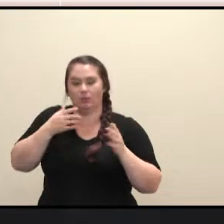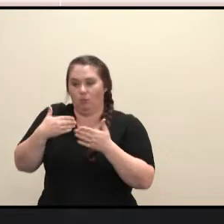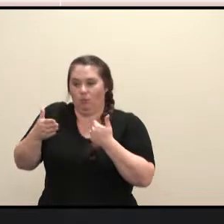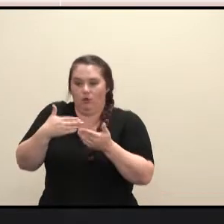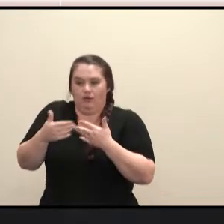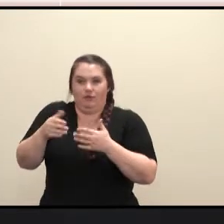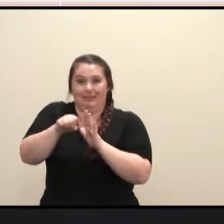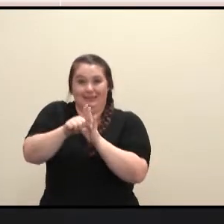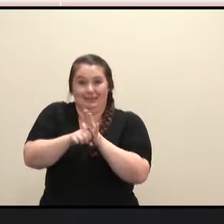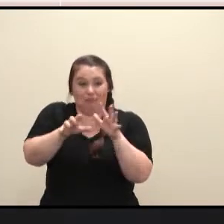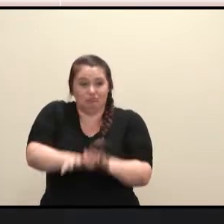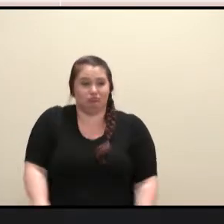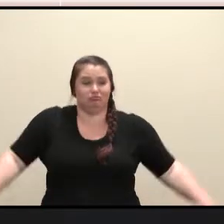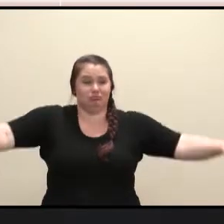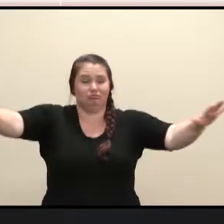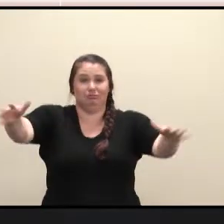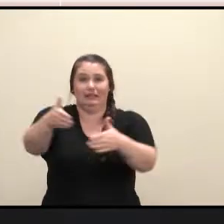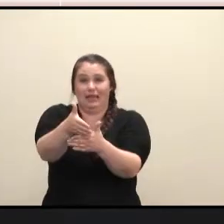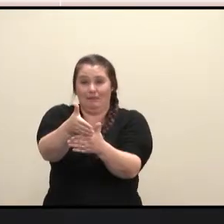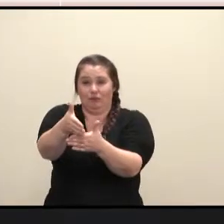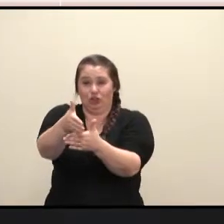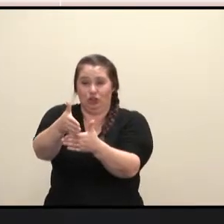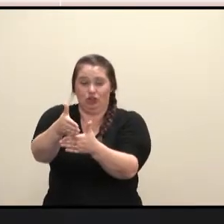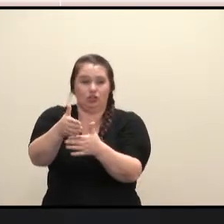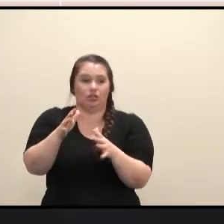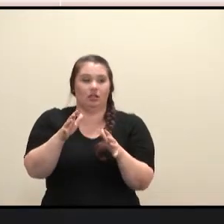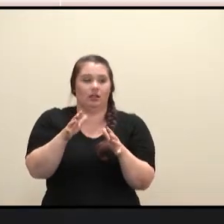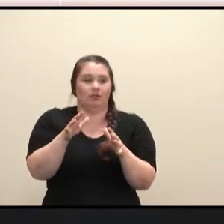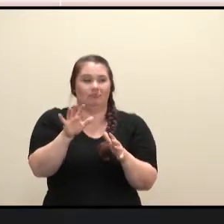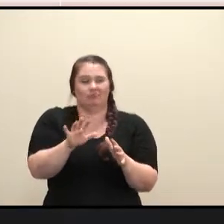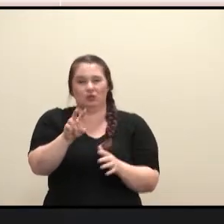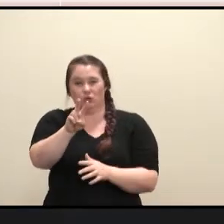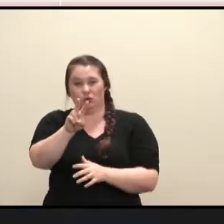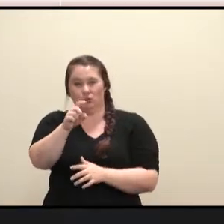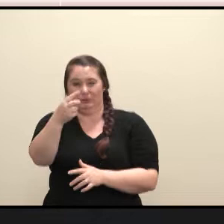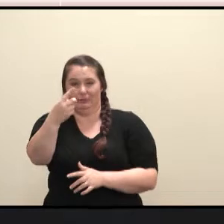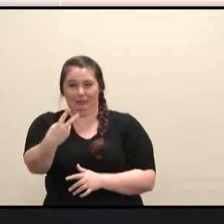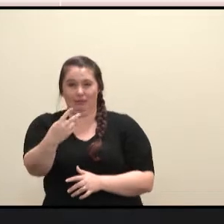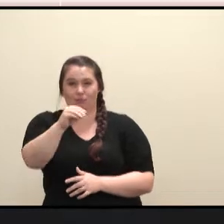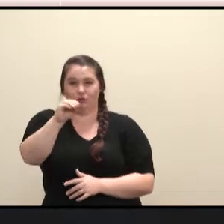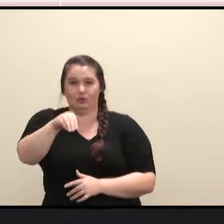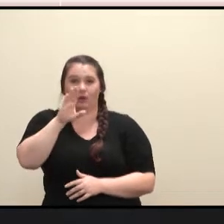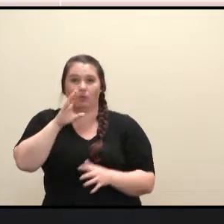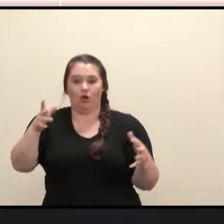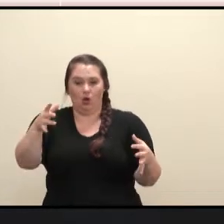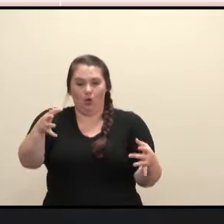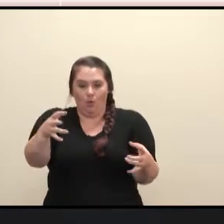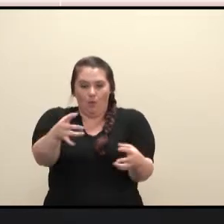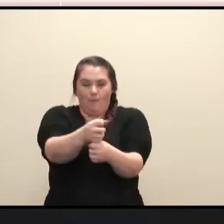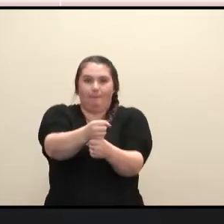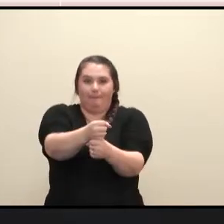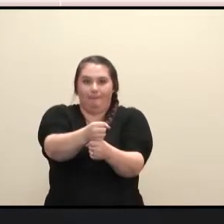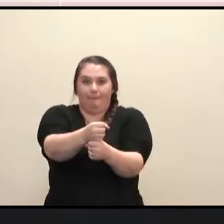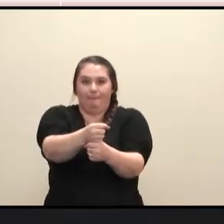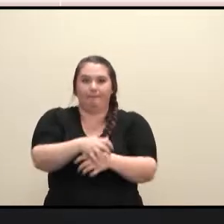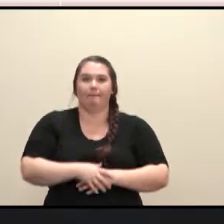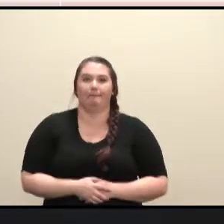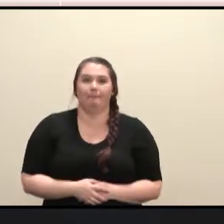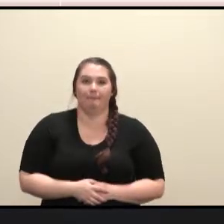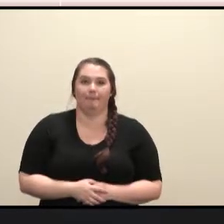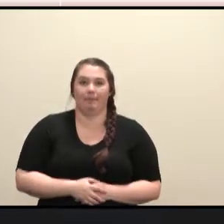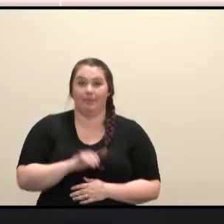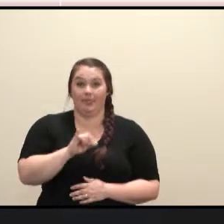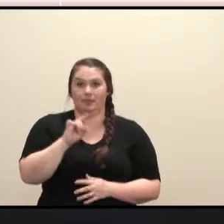average increase is in property values, over 2.5% is compressed. That's the first rate of